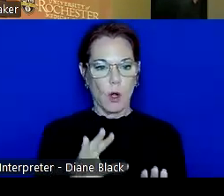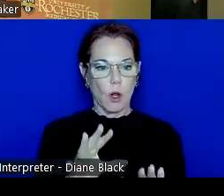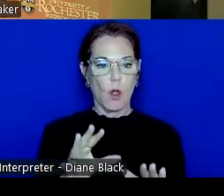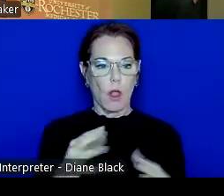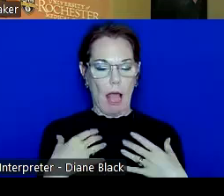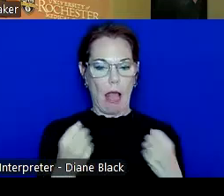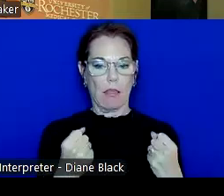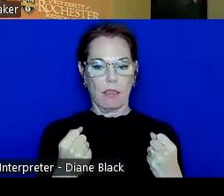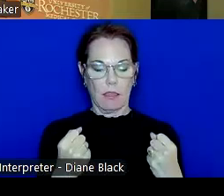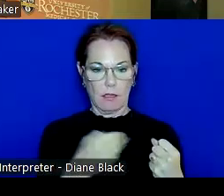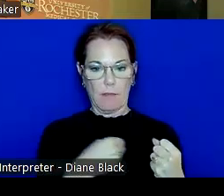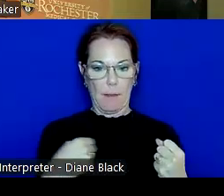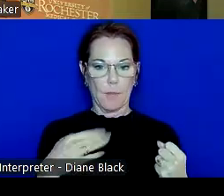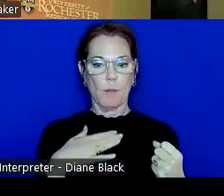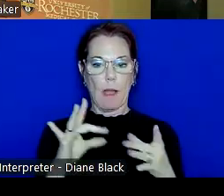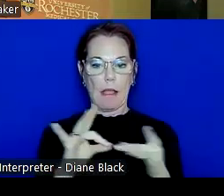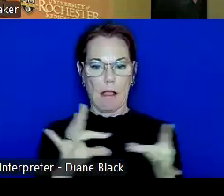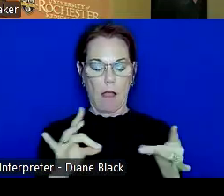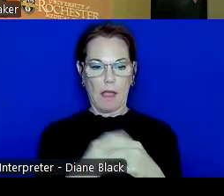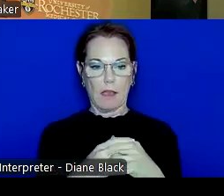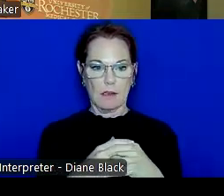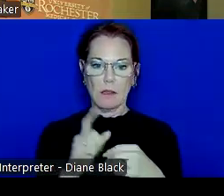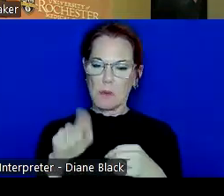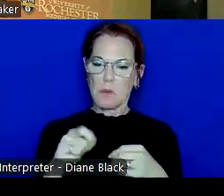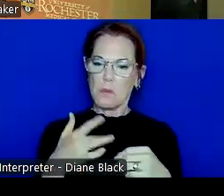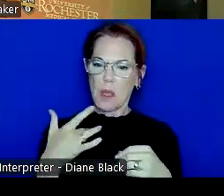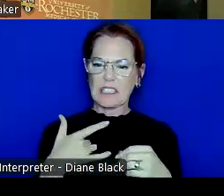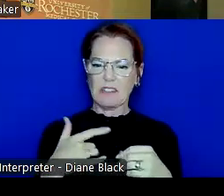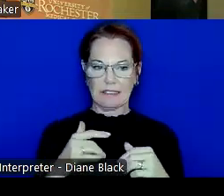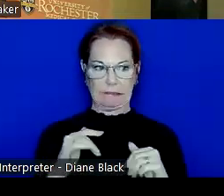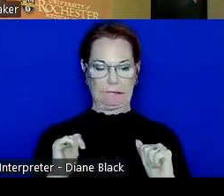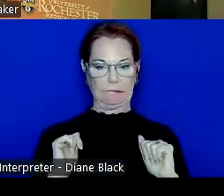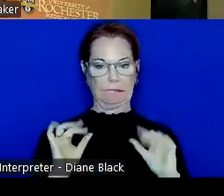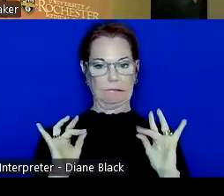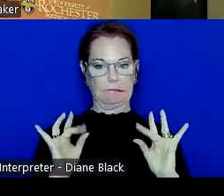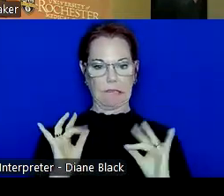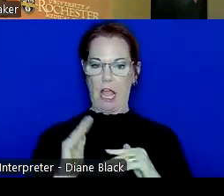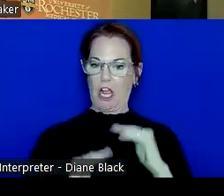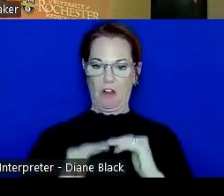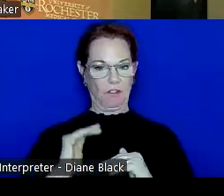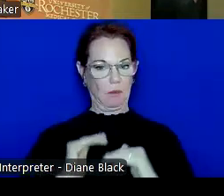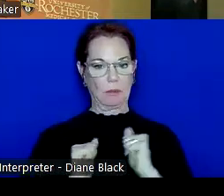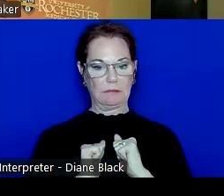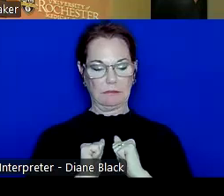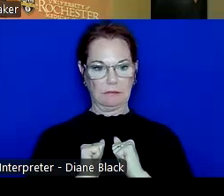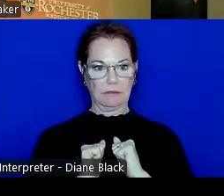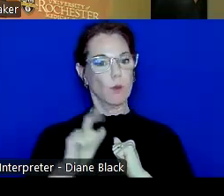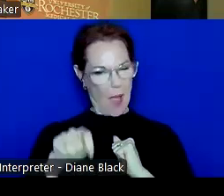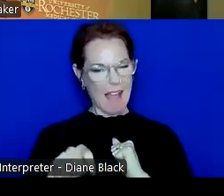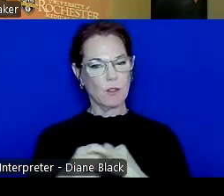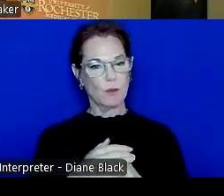is we have to start getting comfortable being uncomfortable. Mm-hmm. It's going to be uncomfortable, but we have to